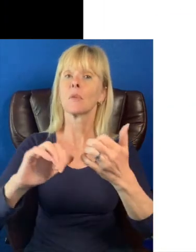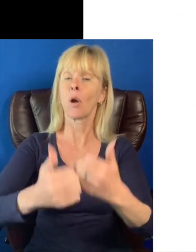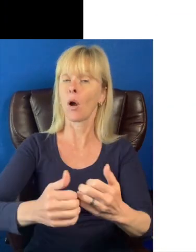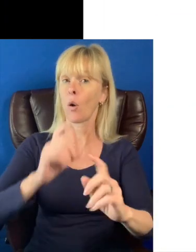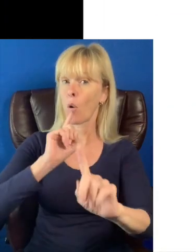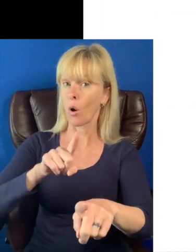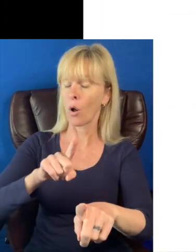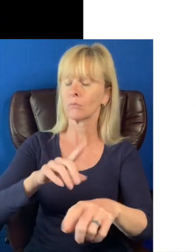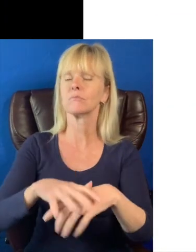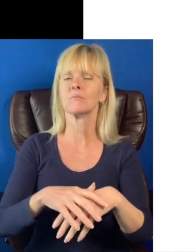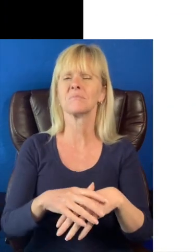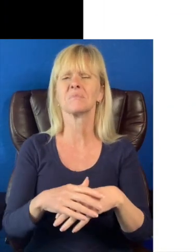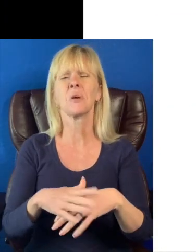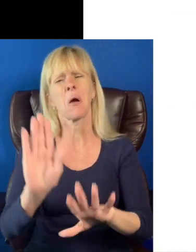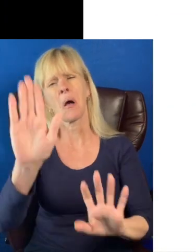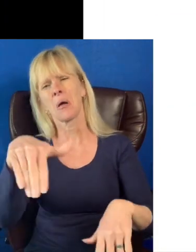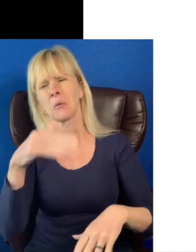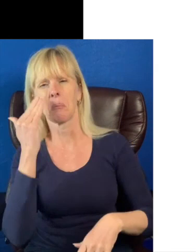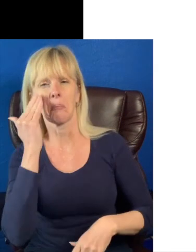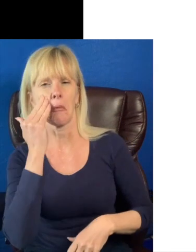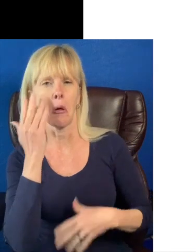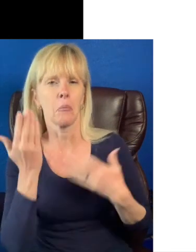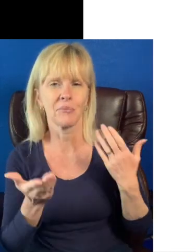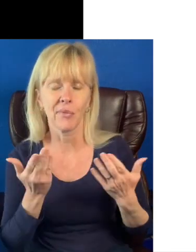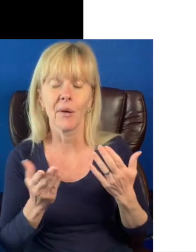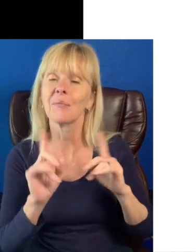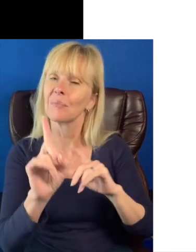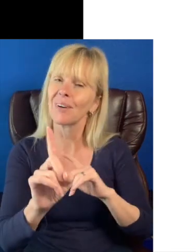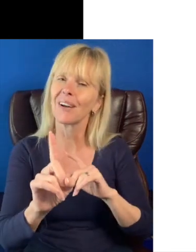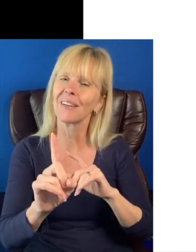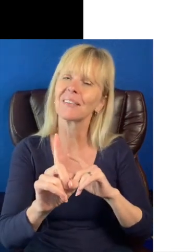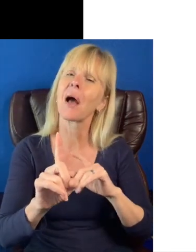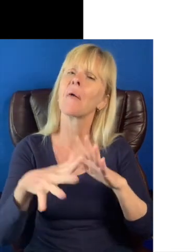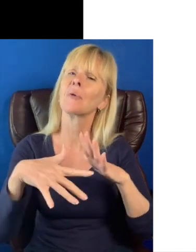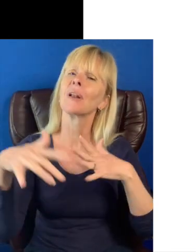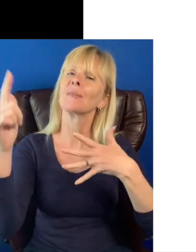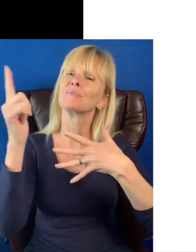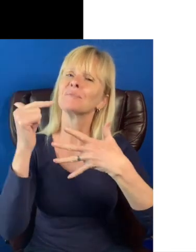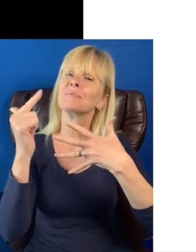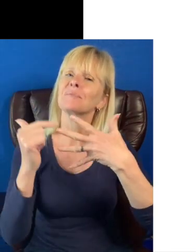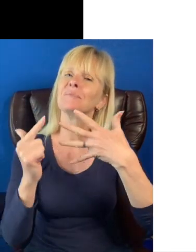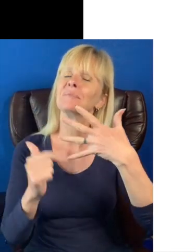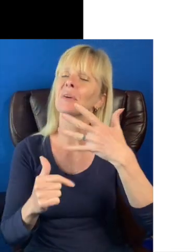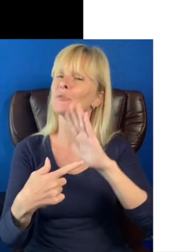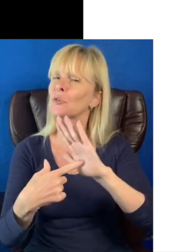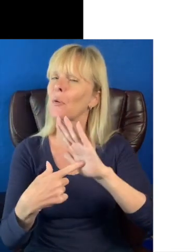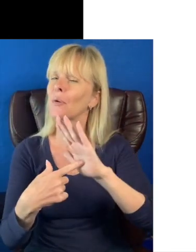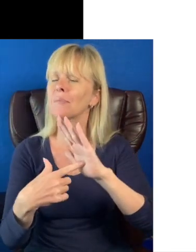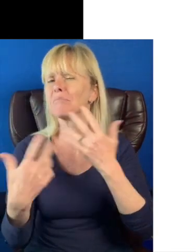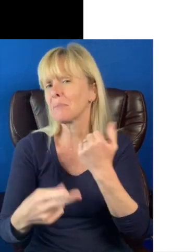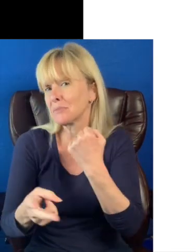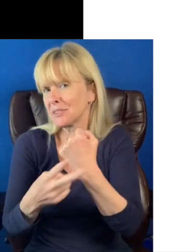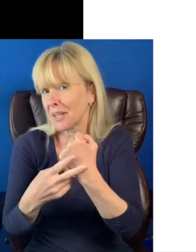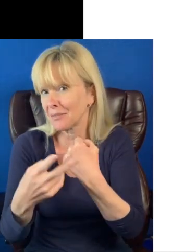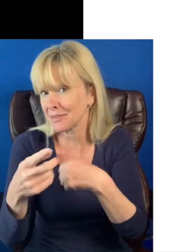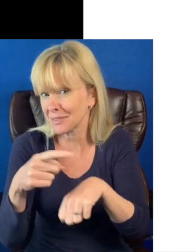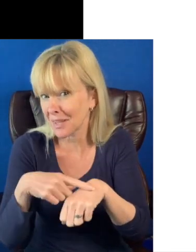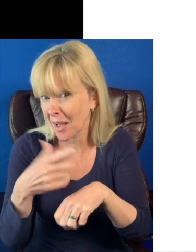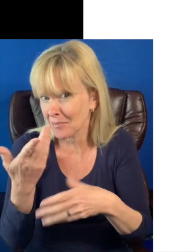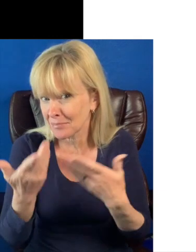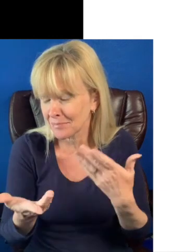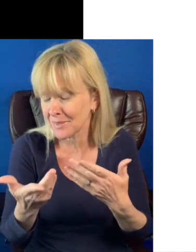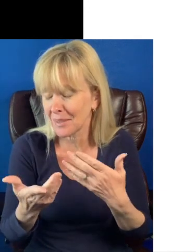How to order. A lot of you probably already know how to order things online, but I kind of want to walk you through it just so you can see and save you extra